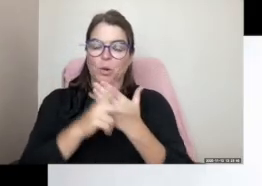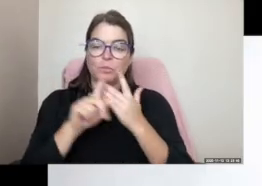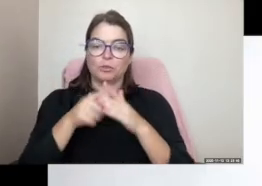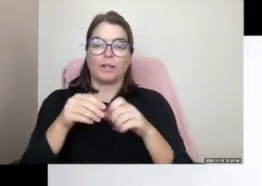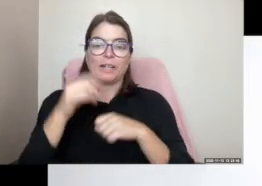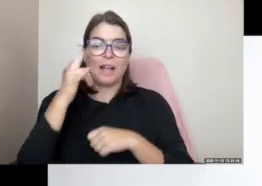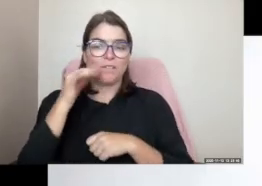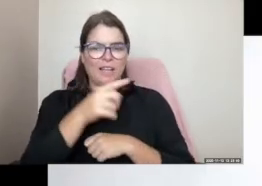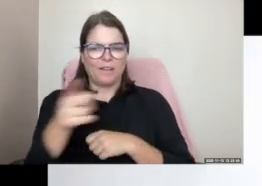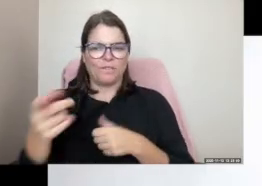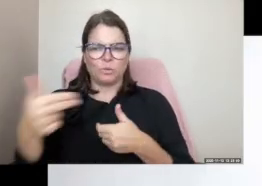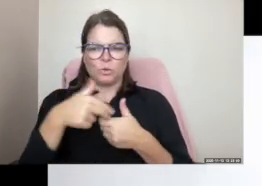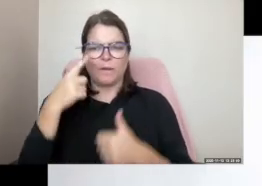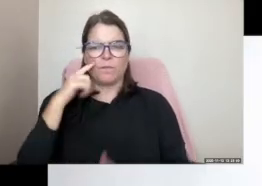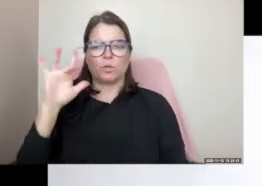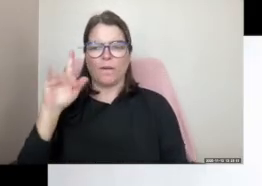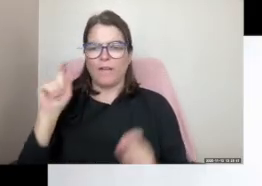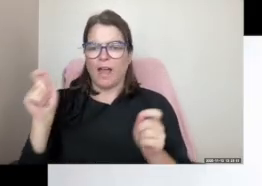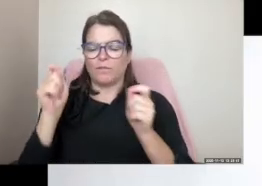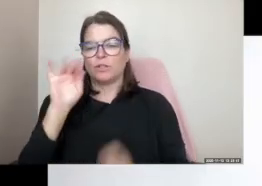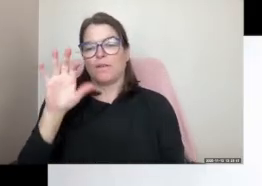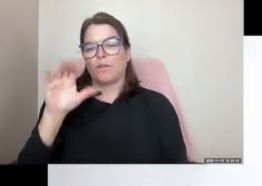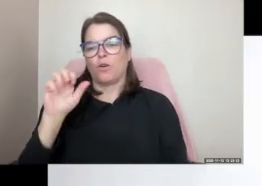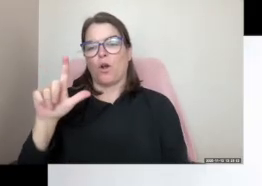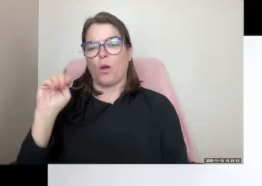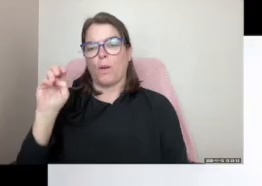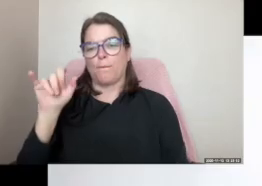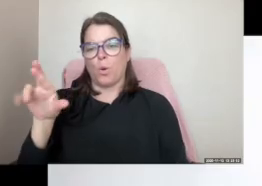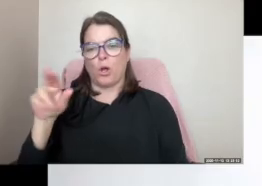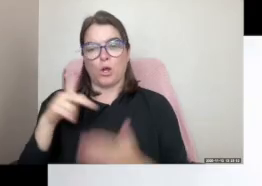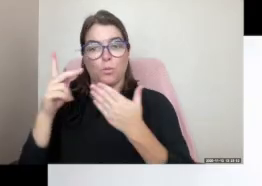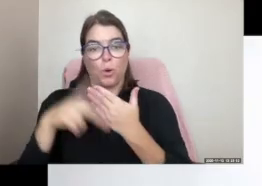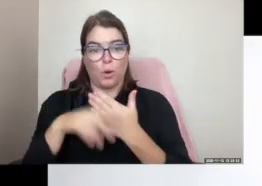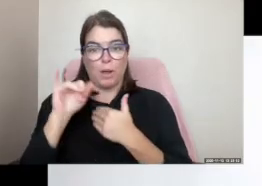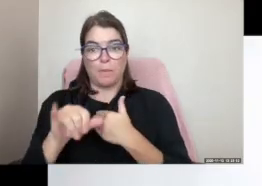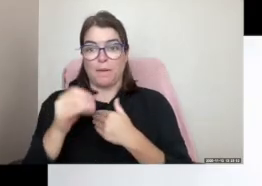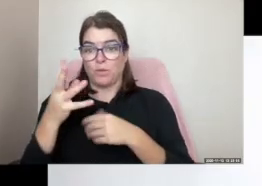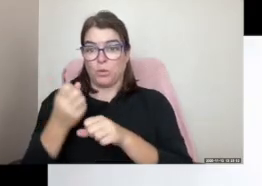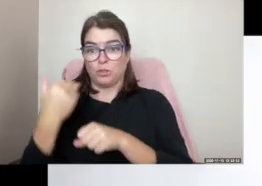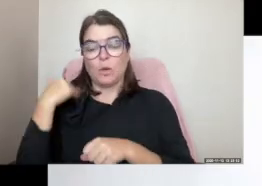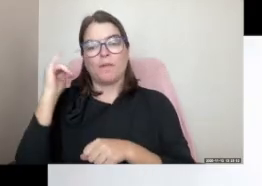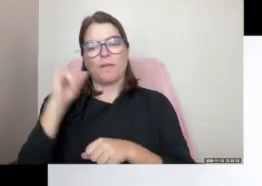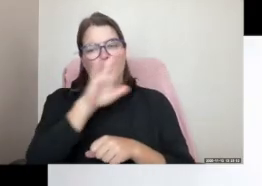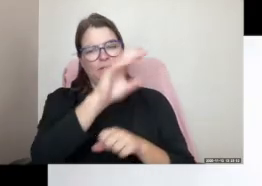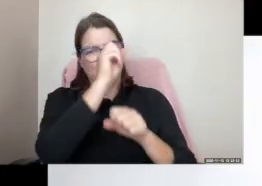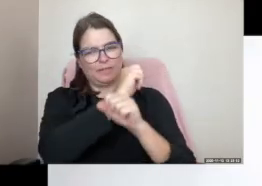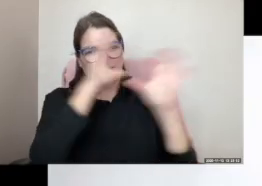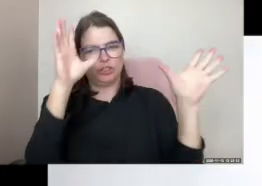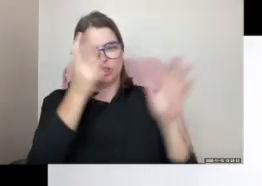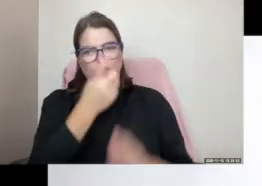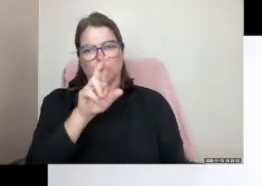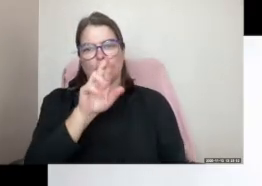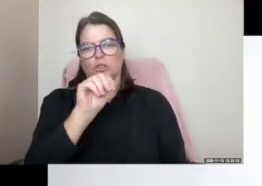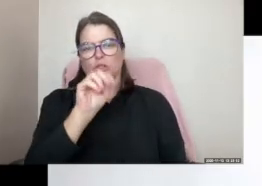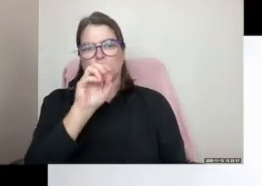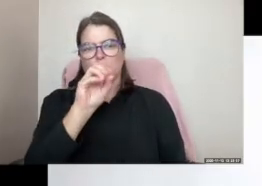If you think back, incentives in California started, those of you that joined us for the 25th anniversary